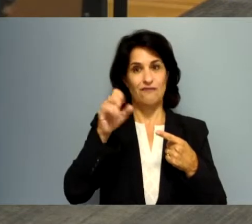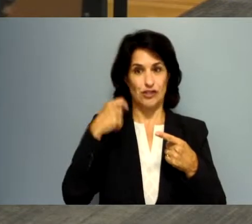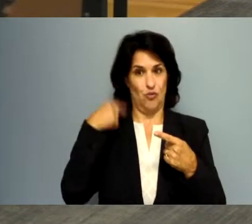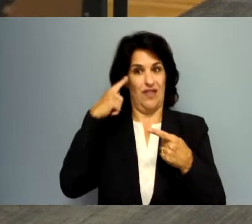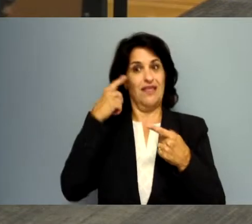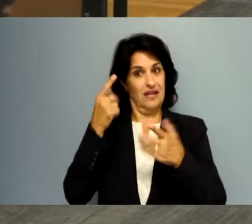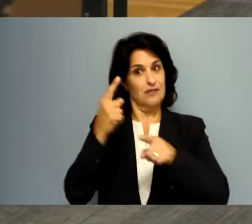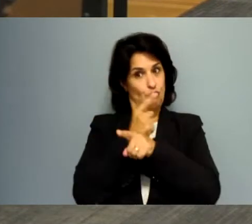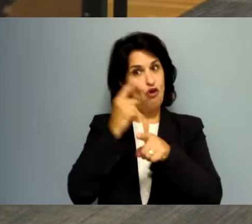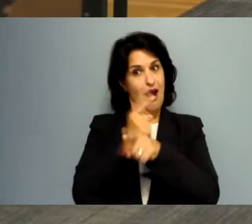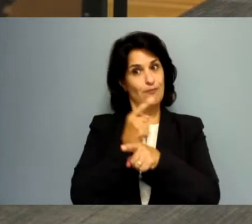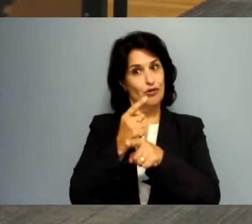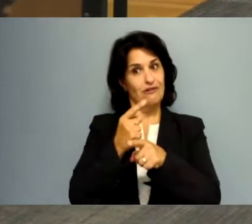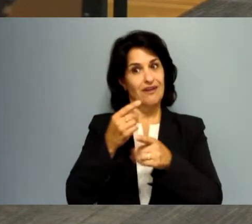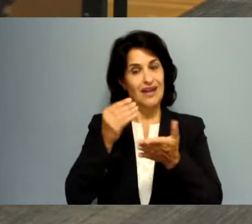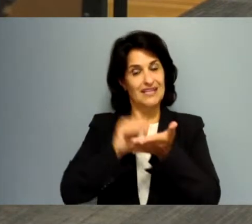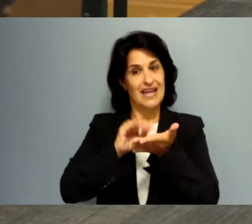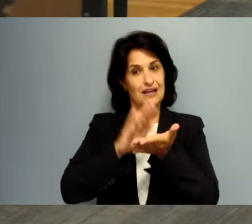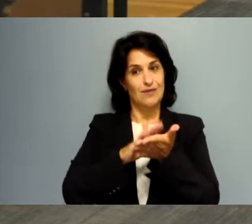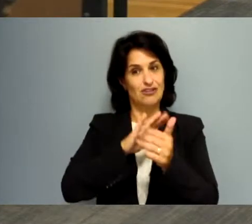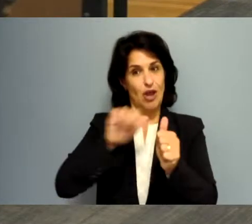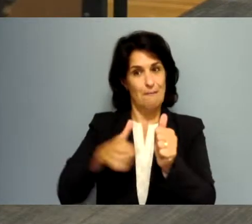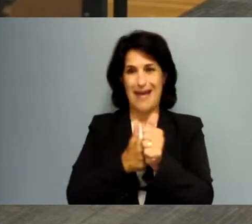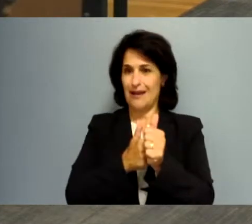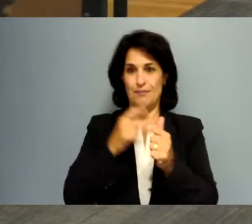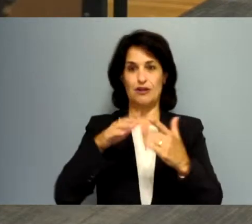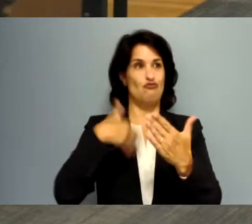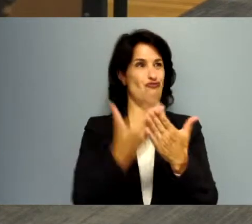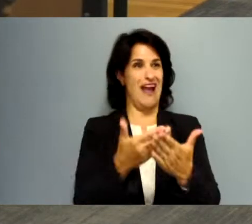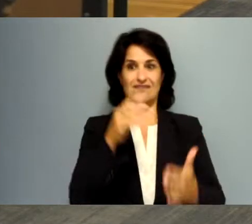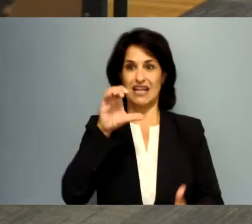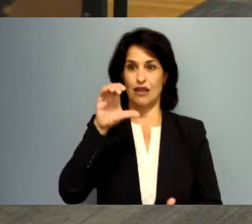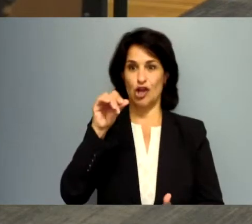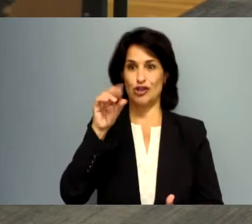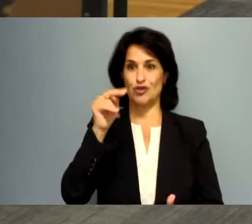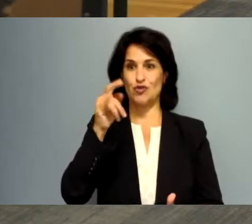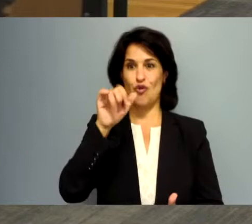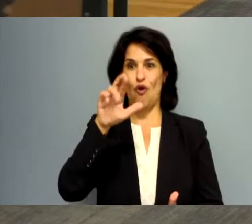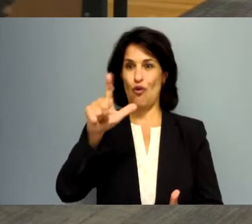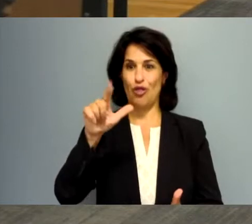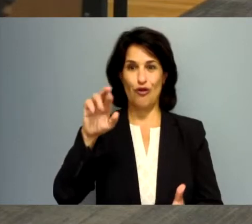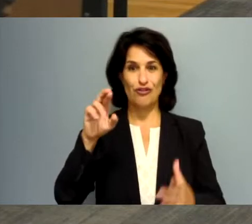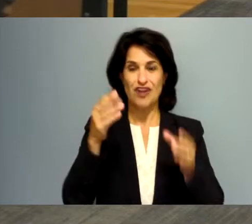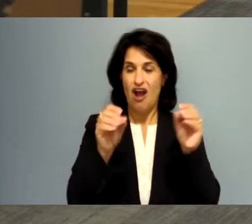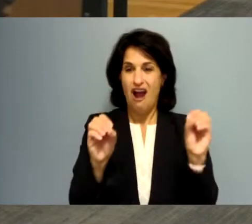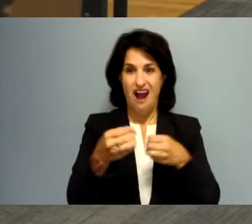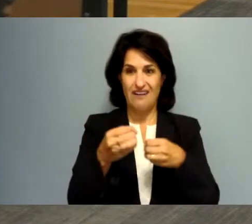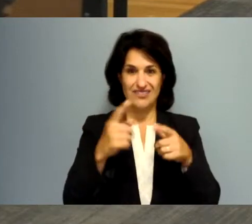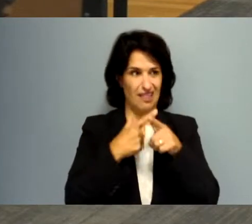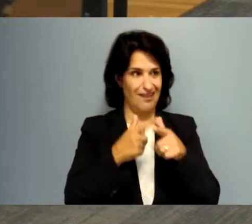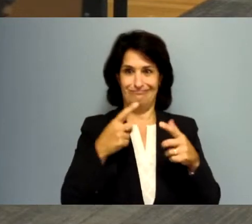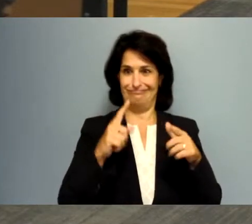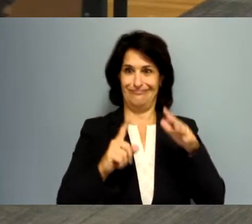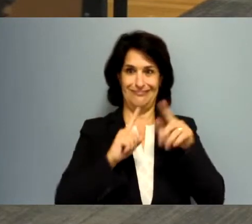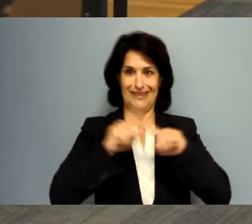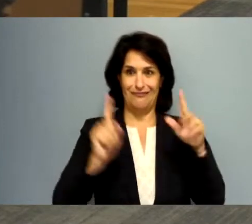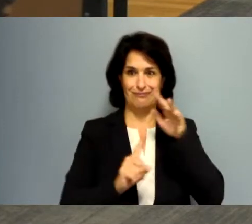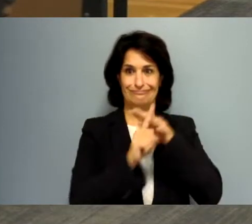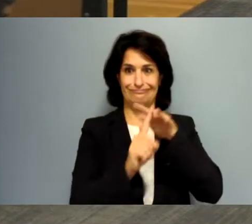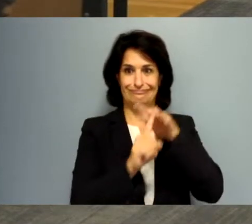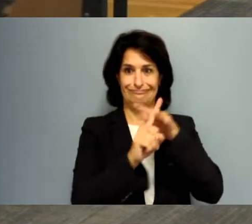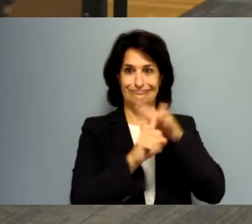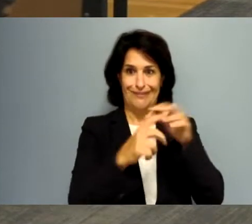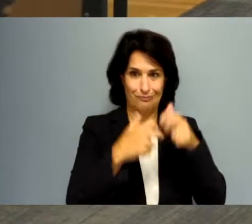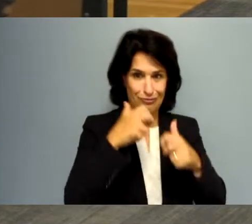it gets to the controller's office and there are all different sorts of issues on processing those payments. So then we have to go back to the